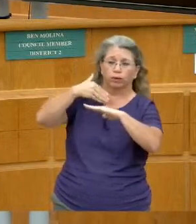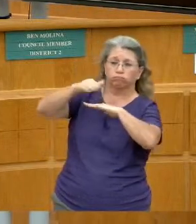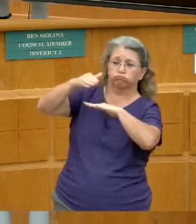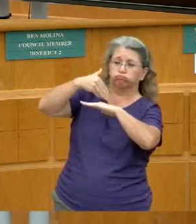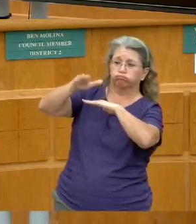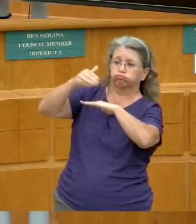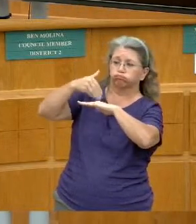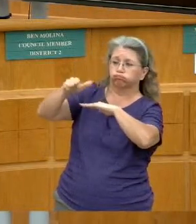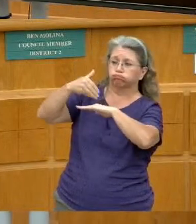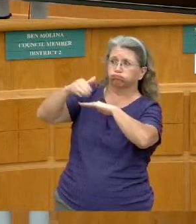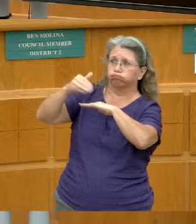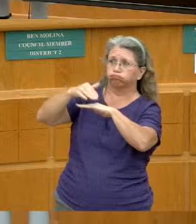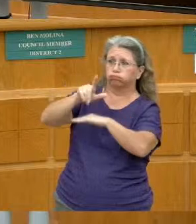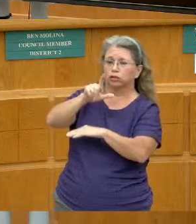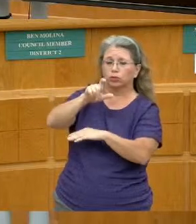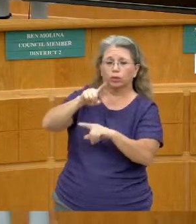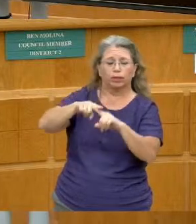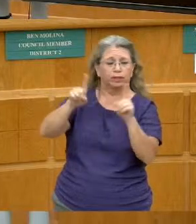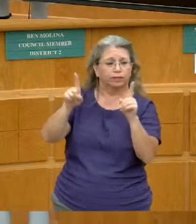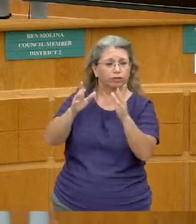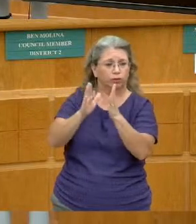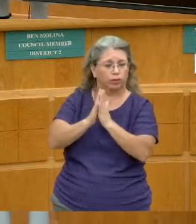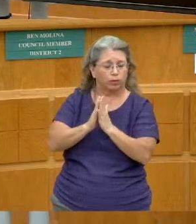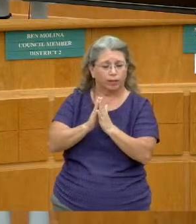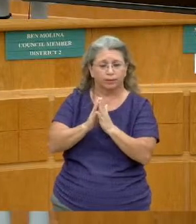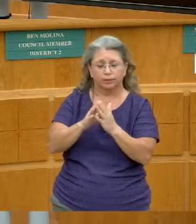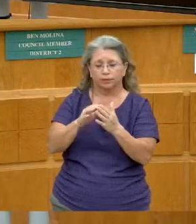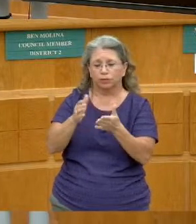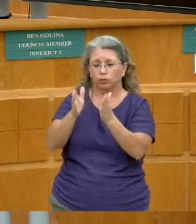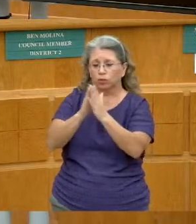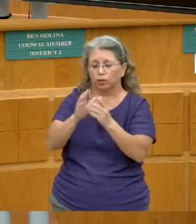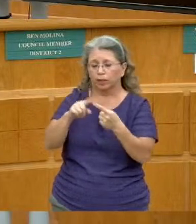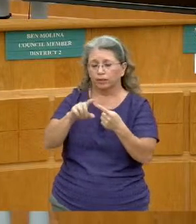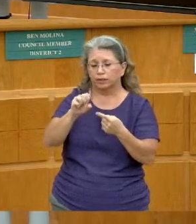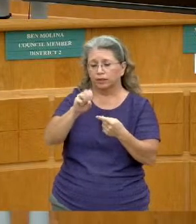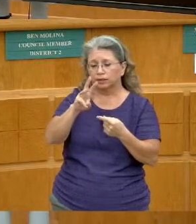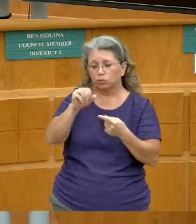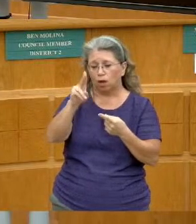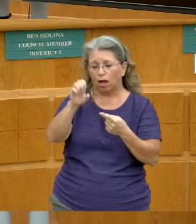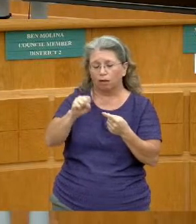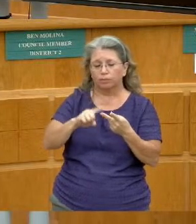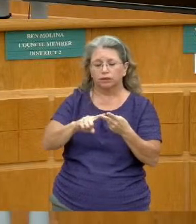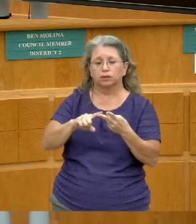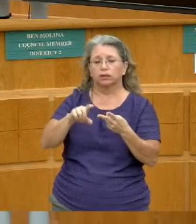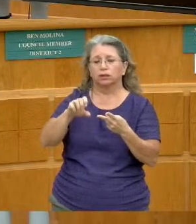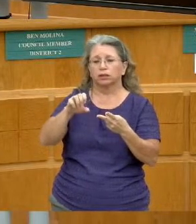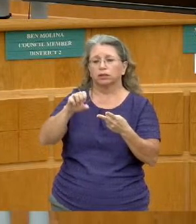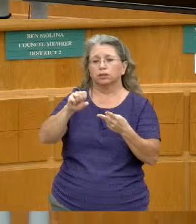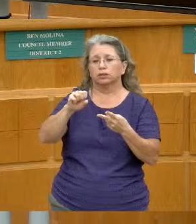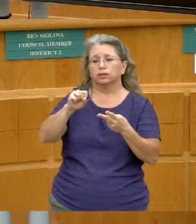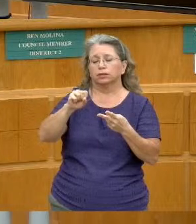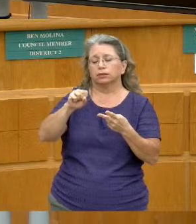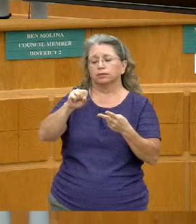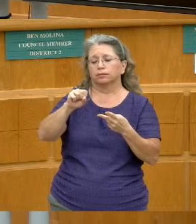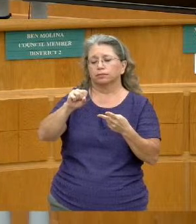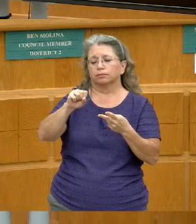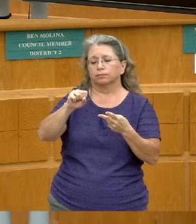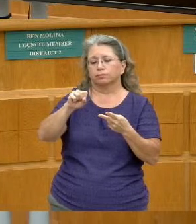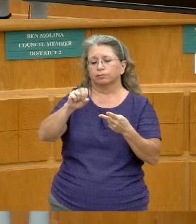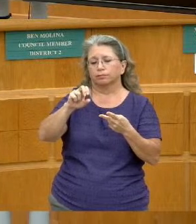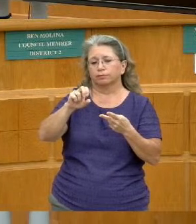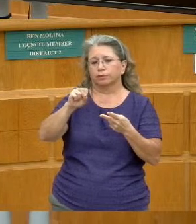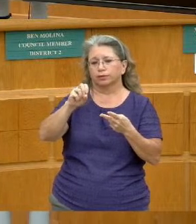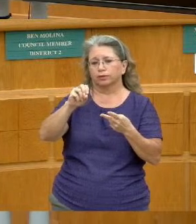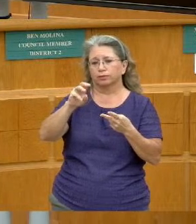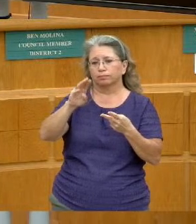in, everything from swabs and pipettes to lysis buffer to nucleic acid. And each of those